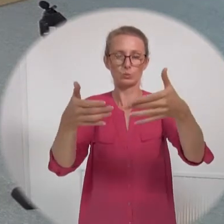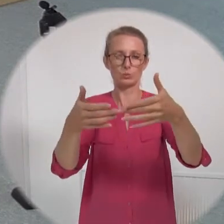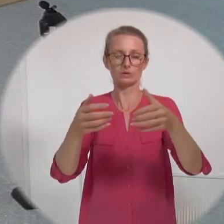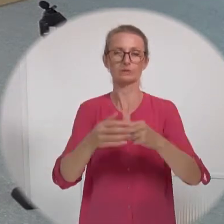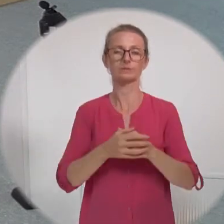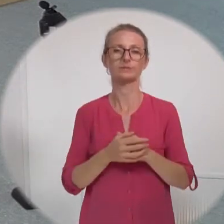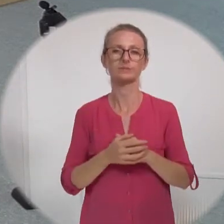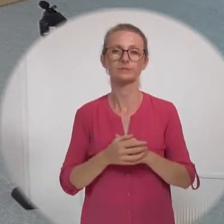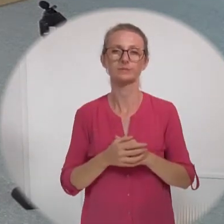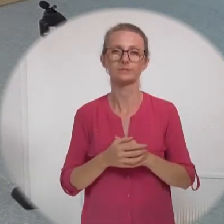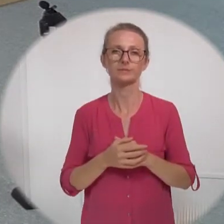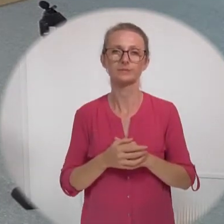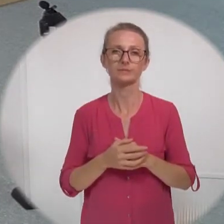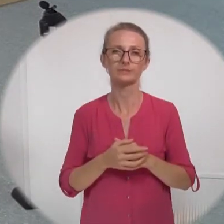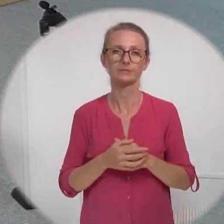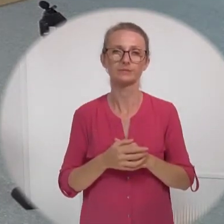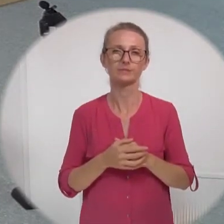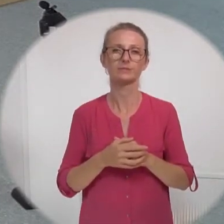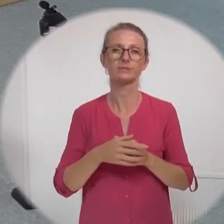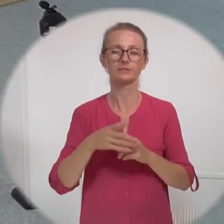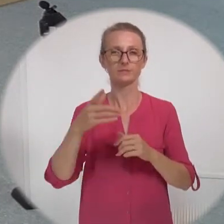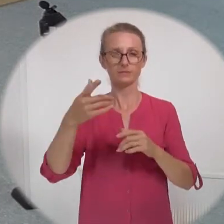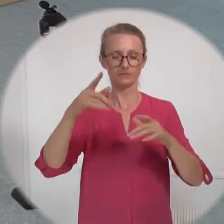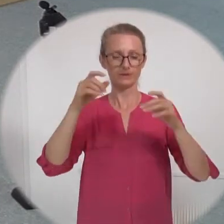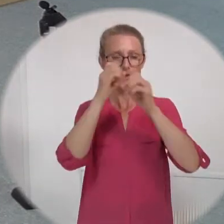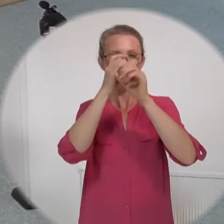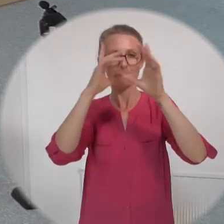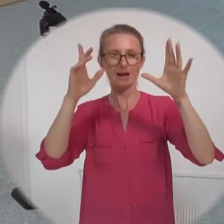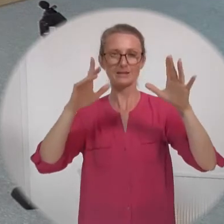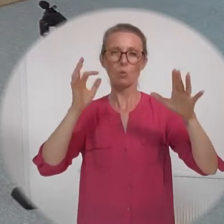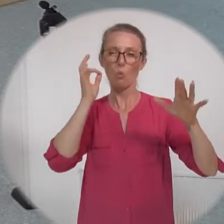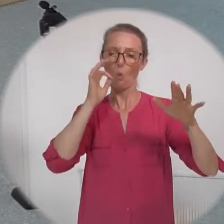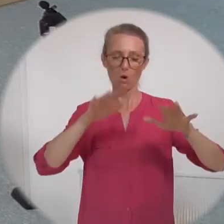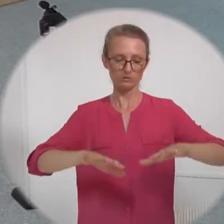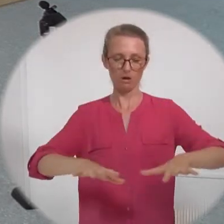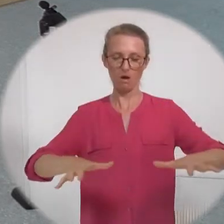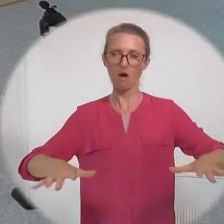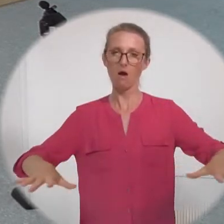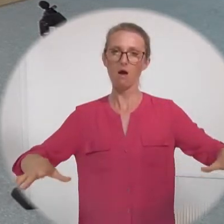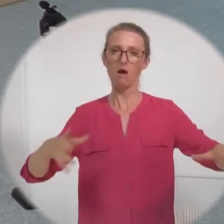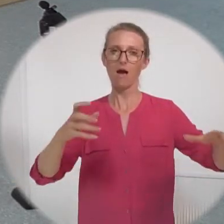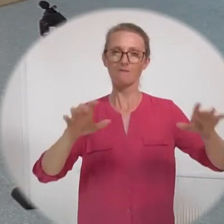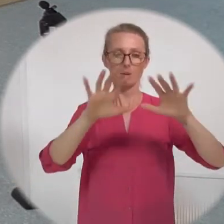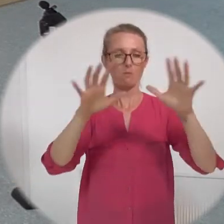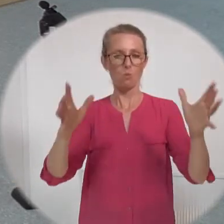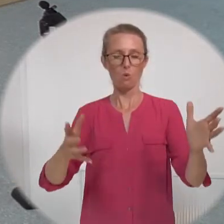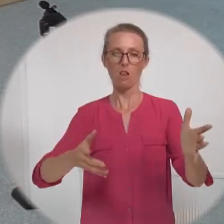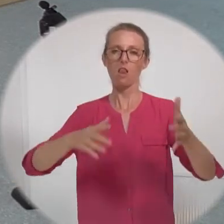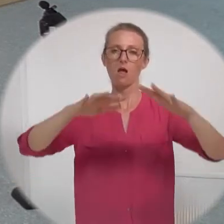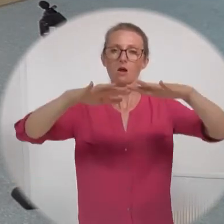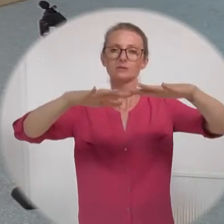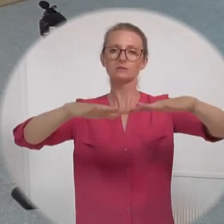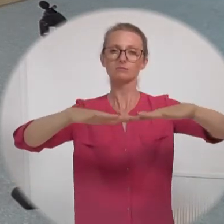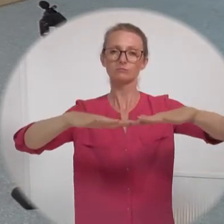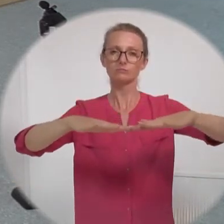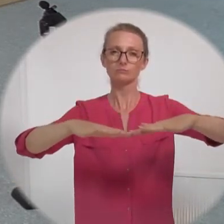Imagine a ball resting on water. Rest the arms on the ball and then just let them float down. And just